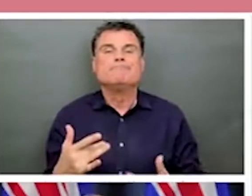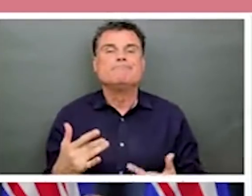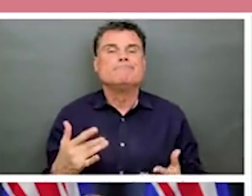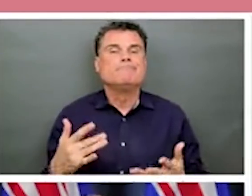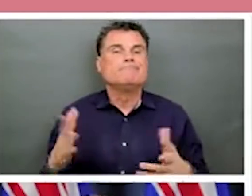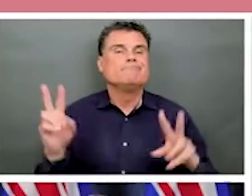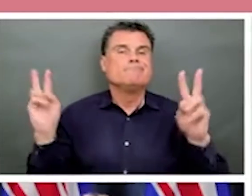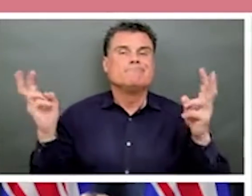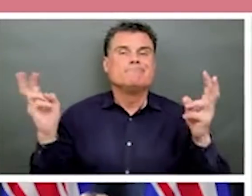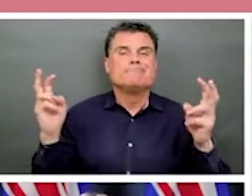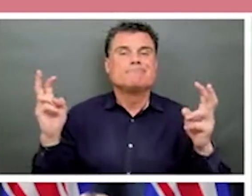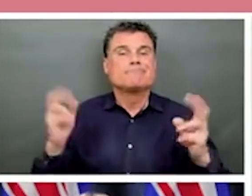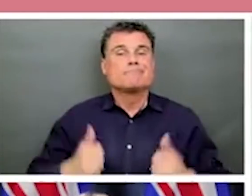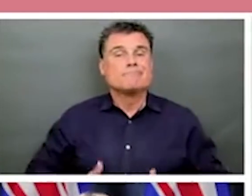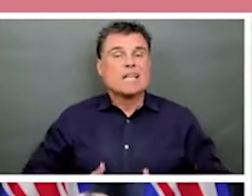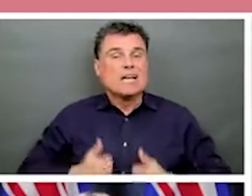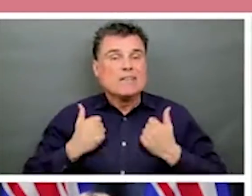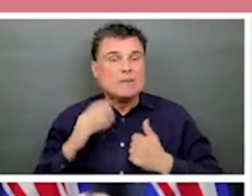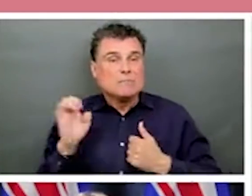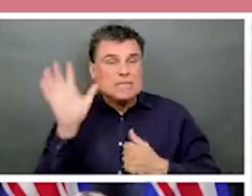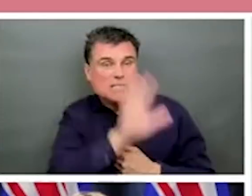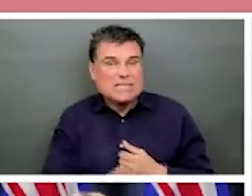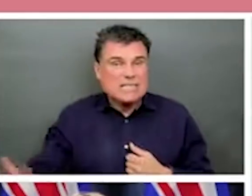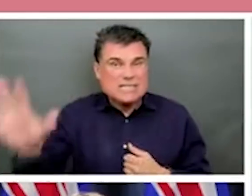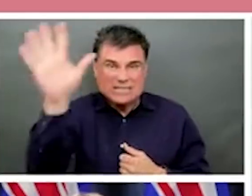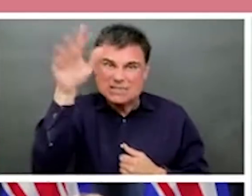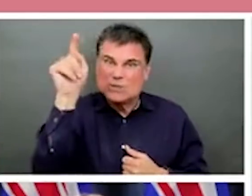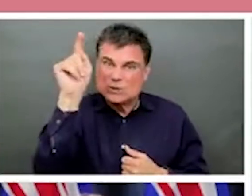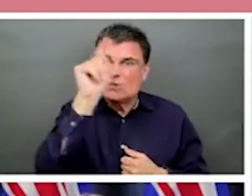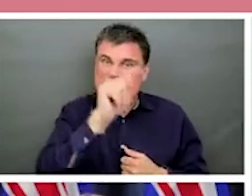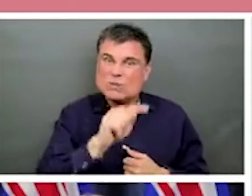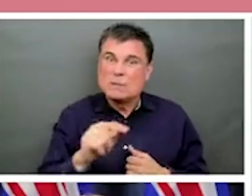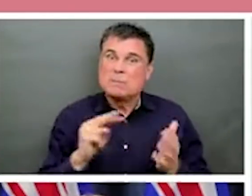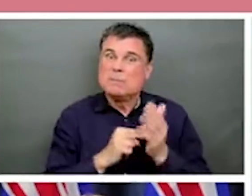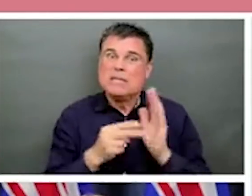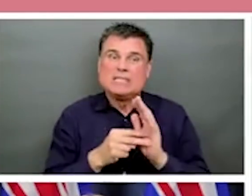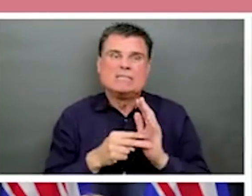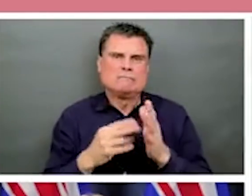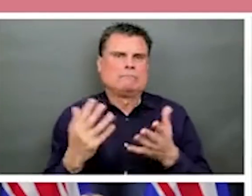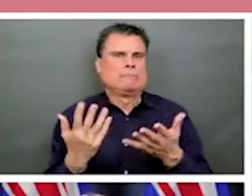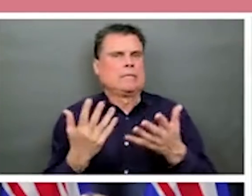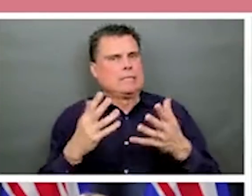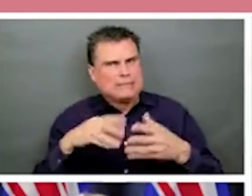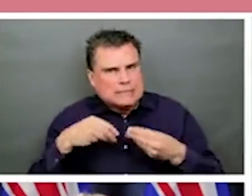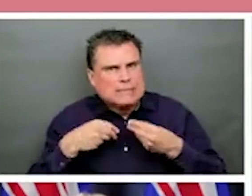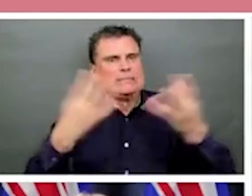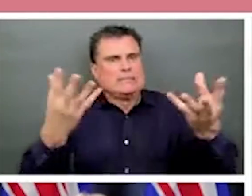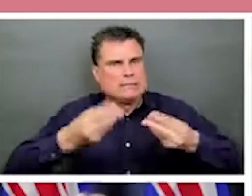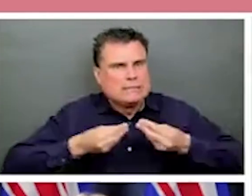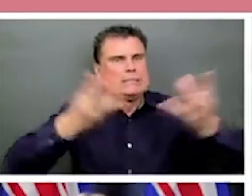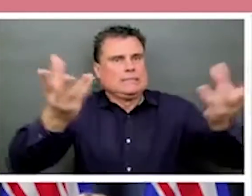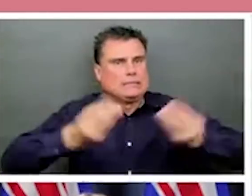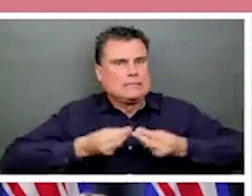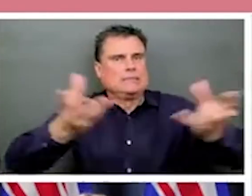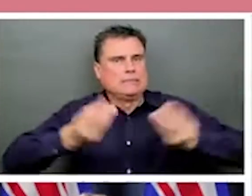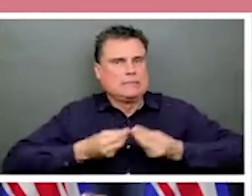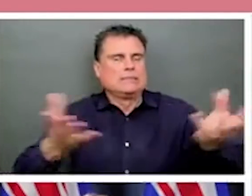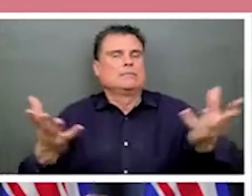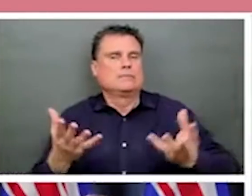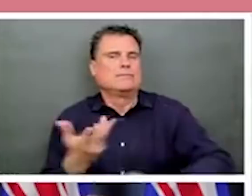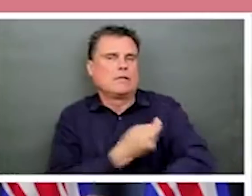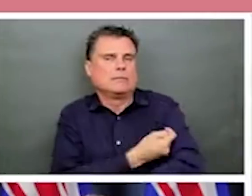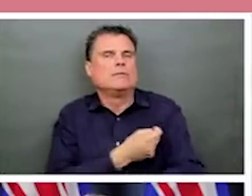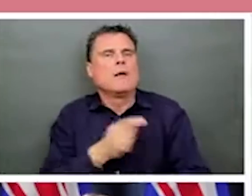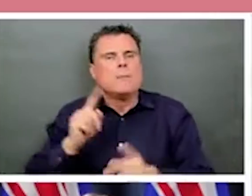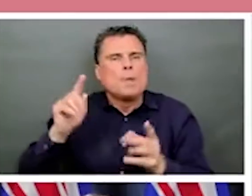different sectors. Our implementation is going to be more flexible now, using partners in our community. And